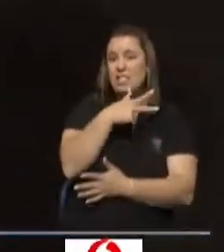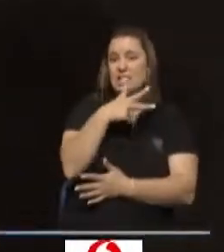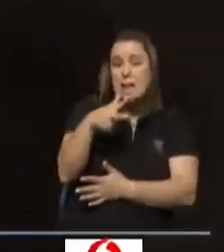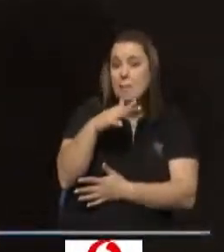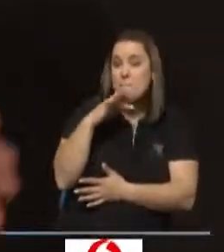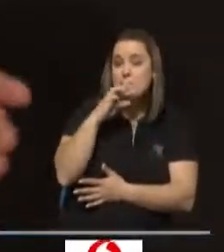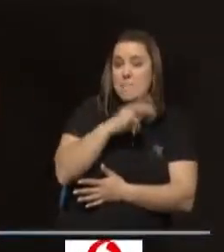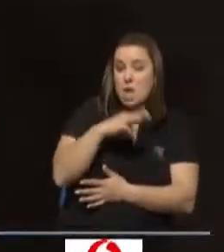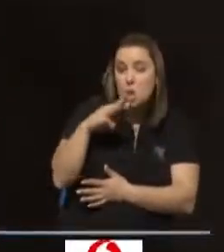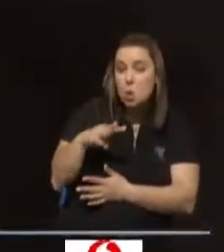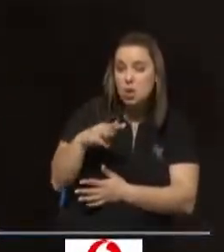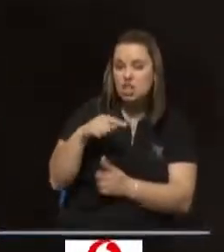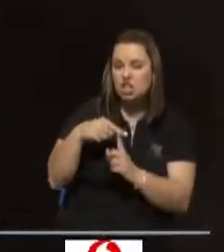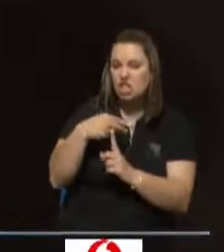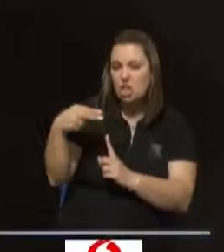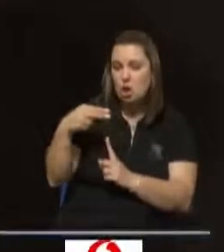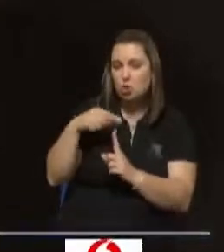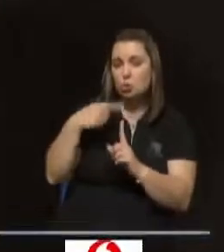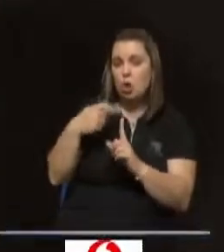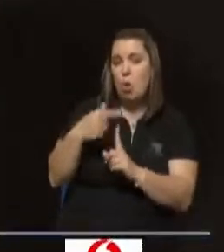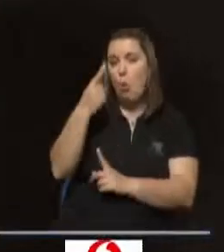taxes, and